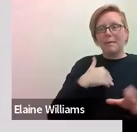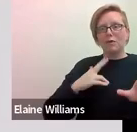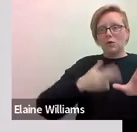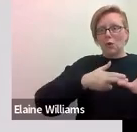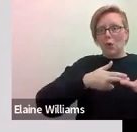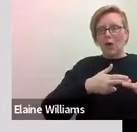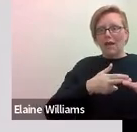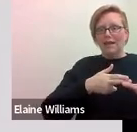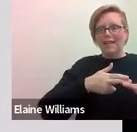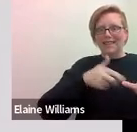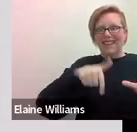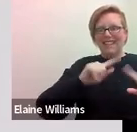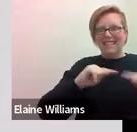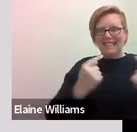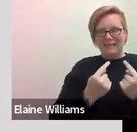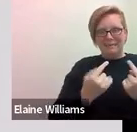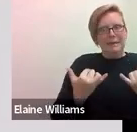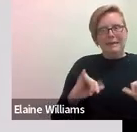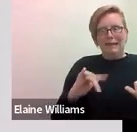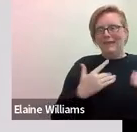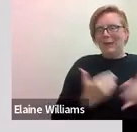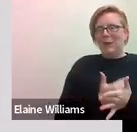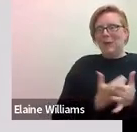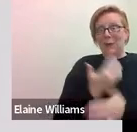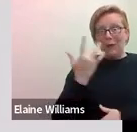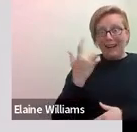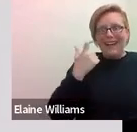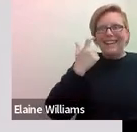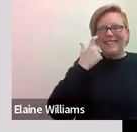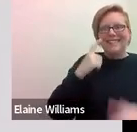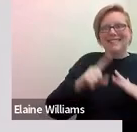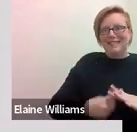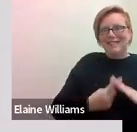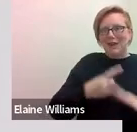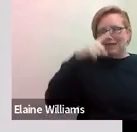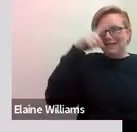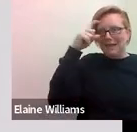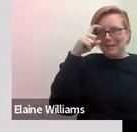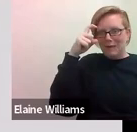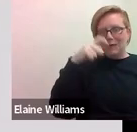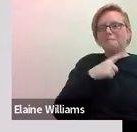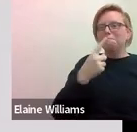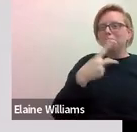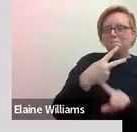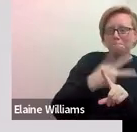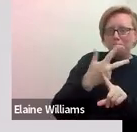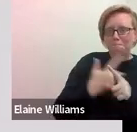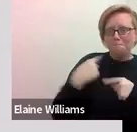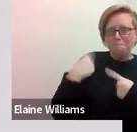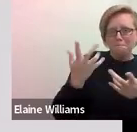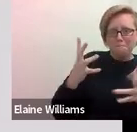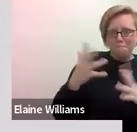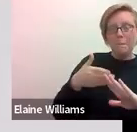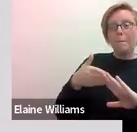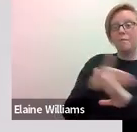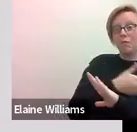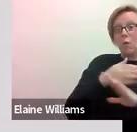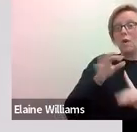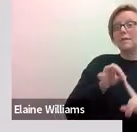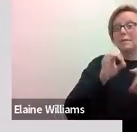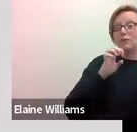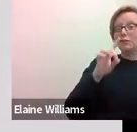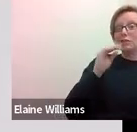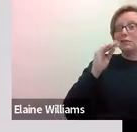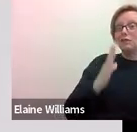still feel new. I joined the team this summer, and so it's been a couple of months. And before that, I was a special ed teacher here in